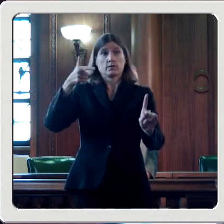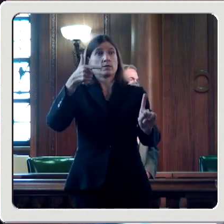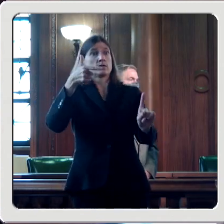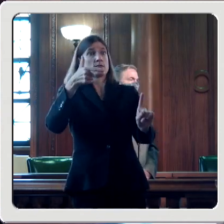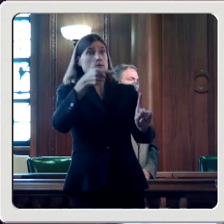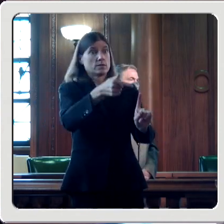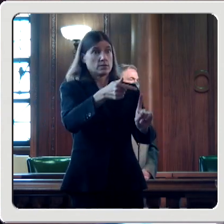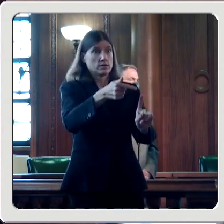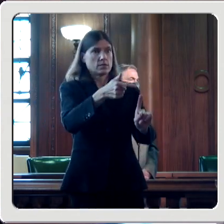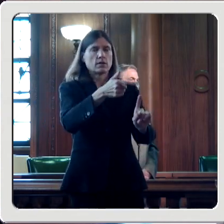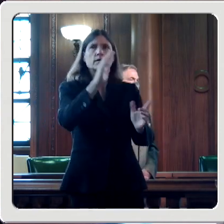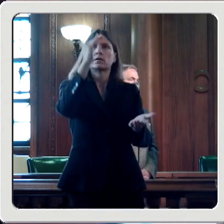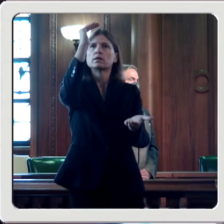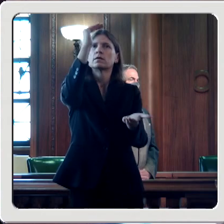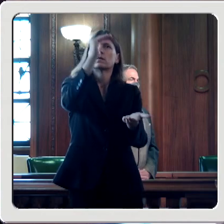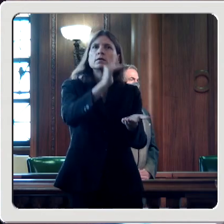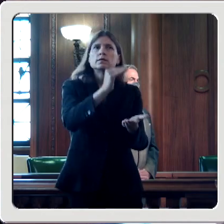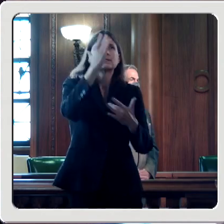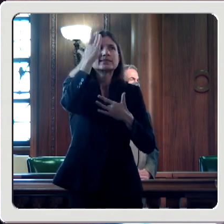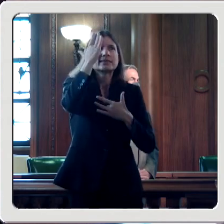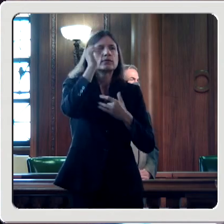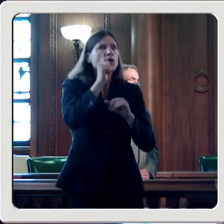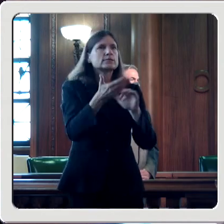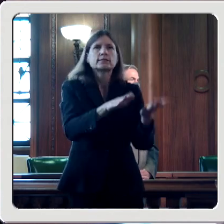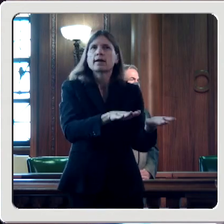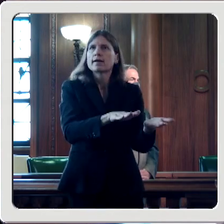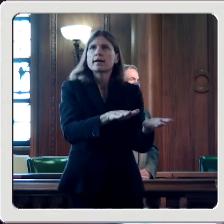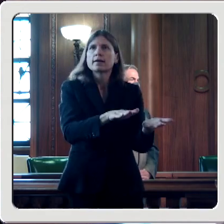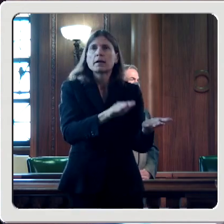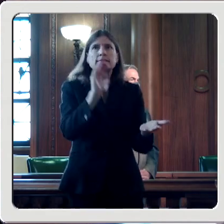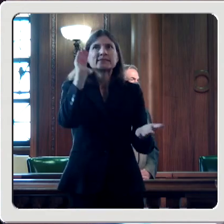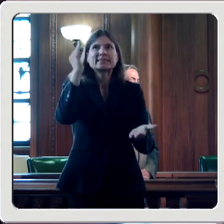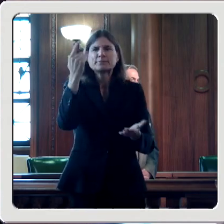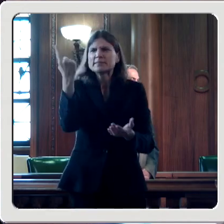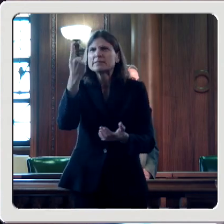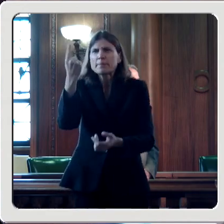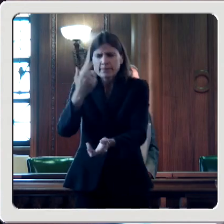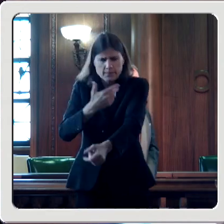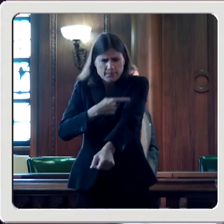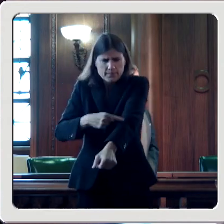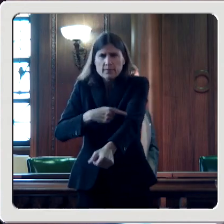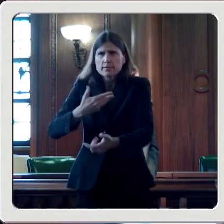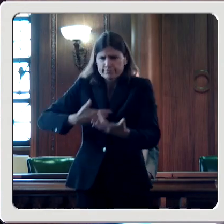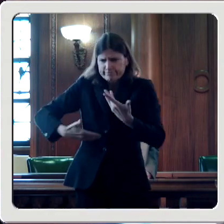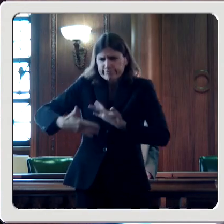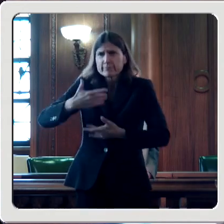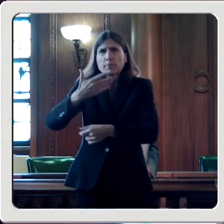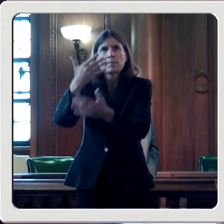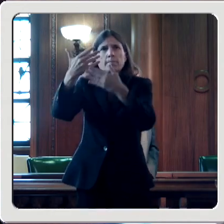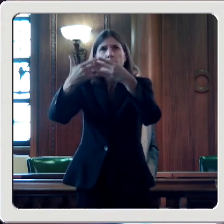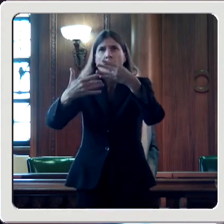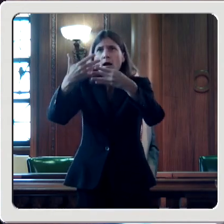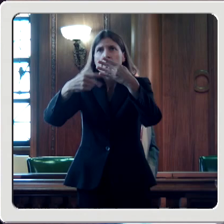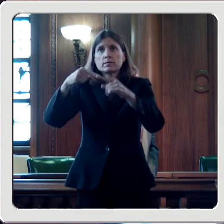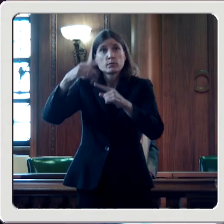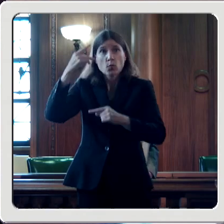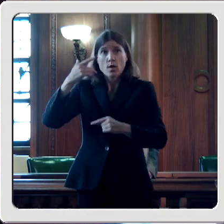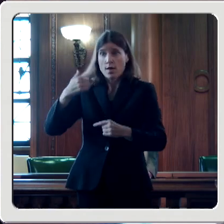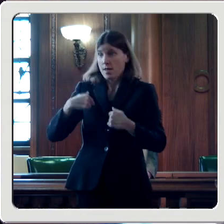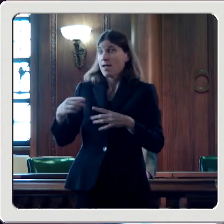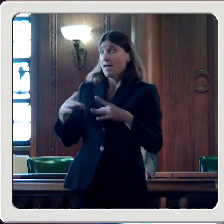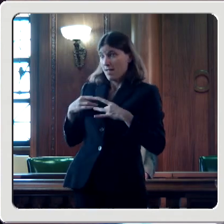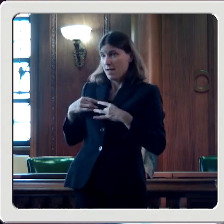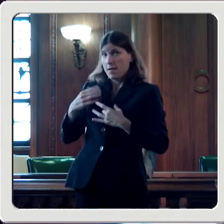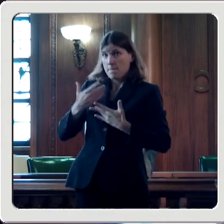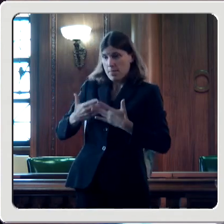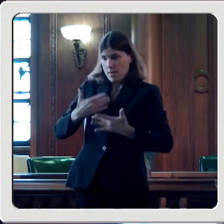some data that showed that there was promising in terms of its safety. Mercy Medical Center, as part of Trinity